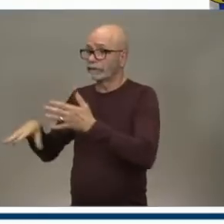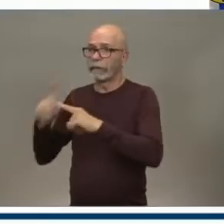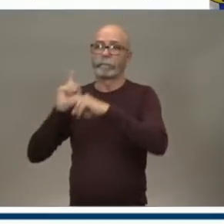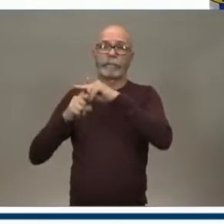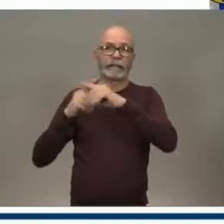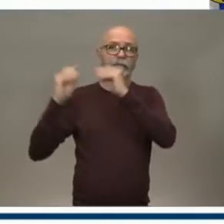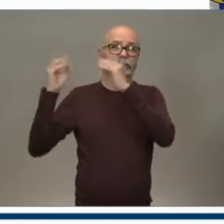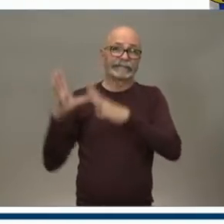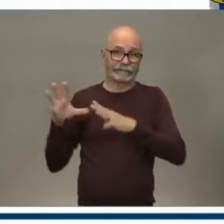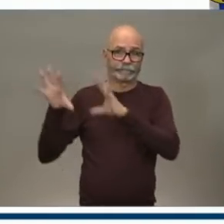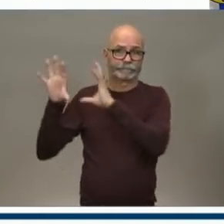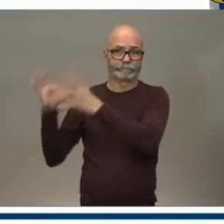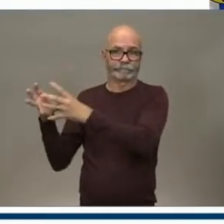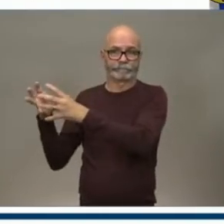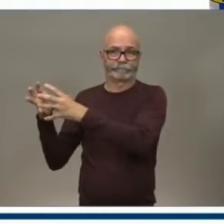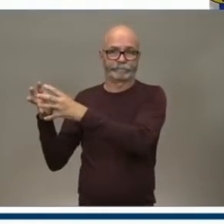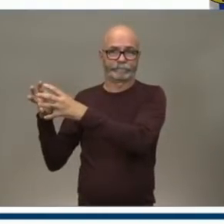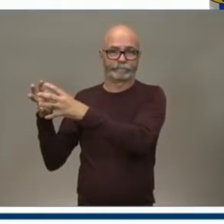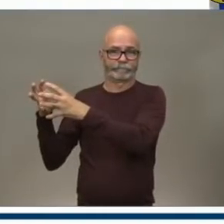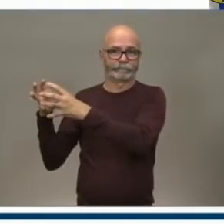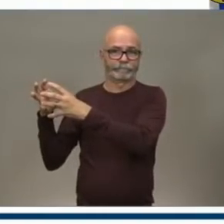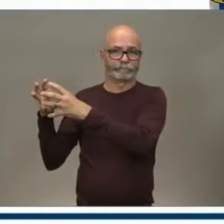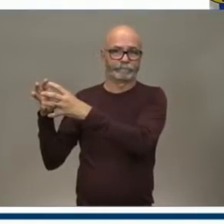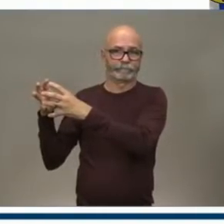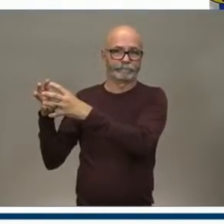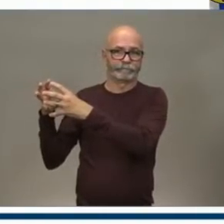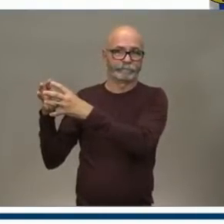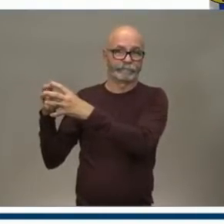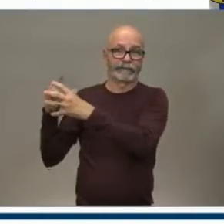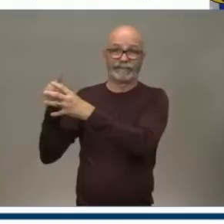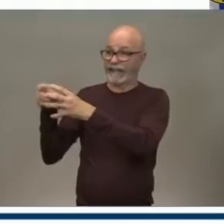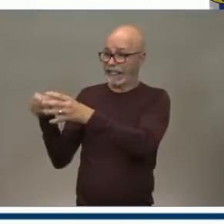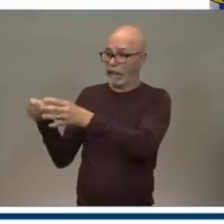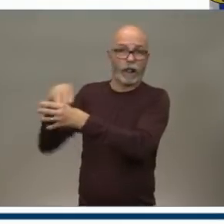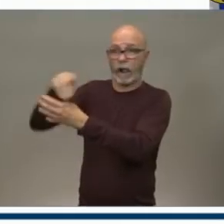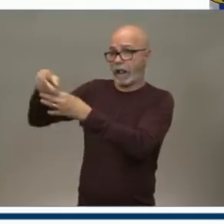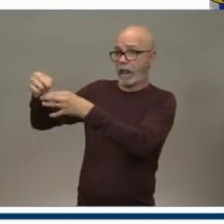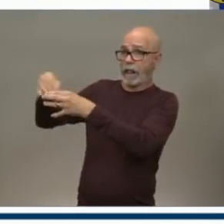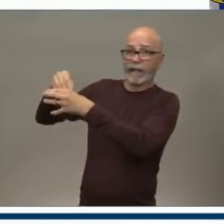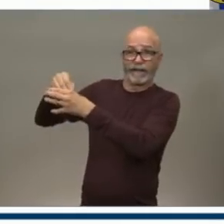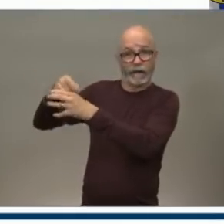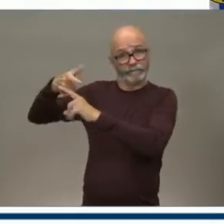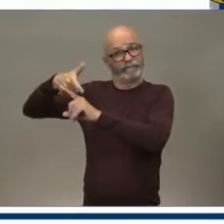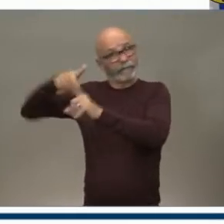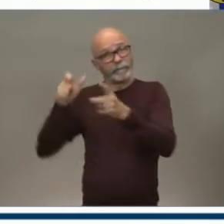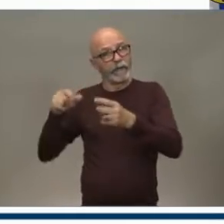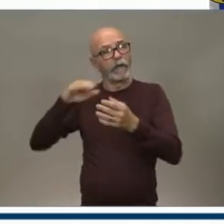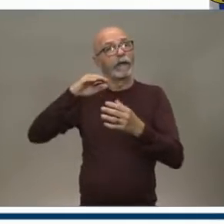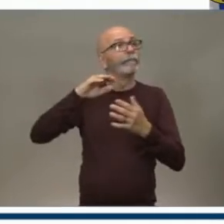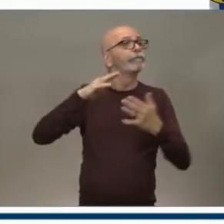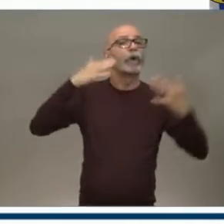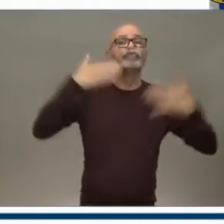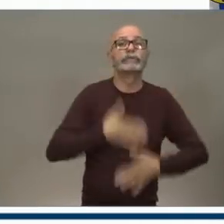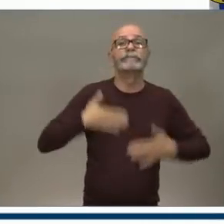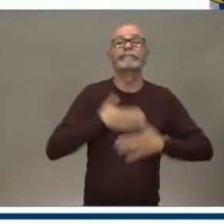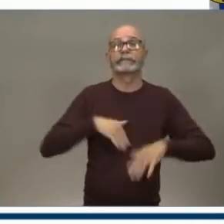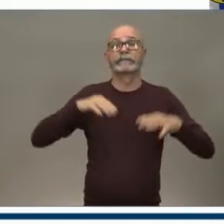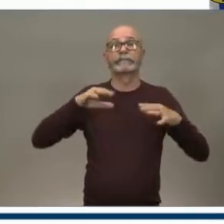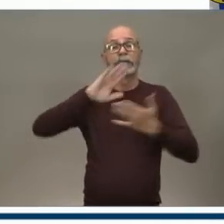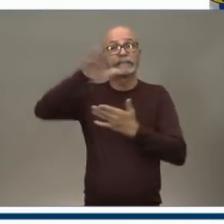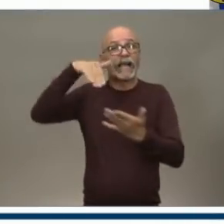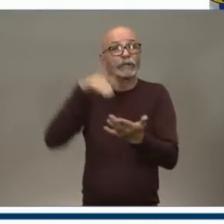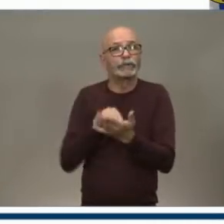area, which was the East Preston Rec Center. Have you been able to connect the students to adults